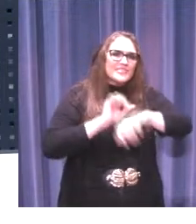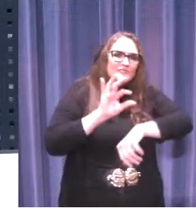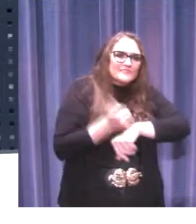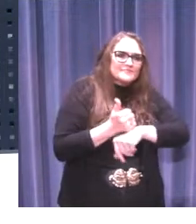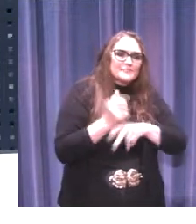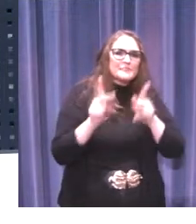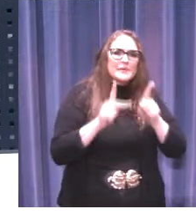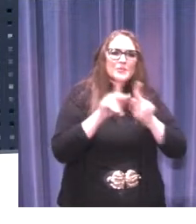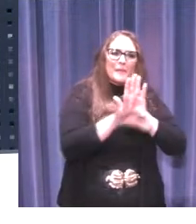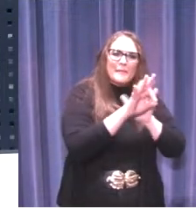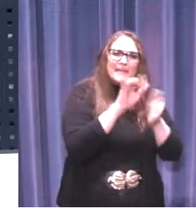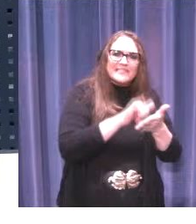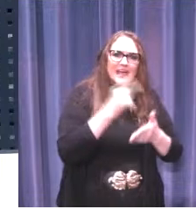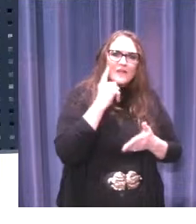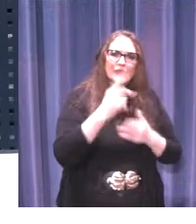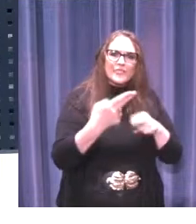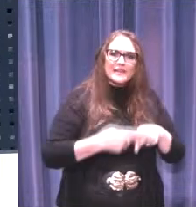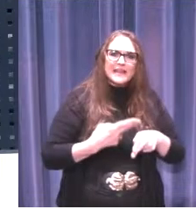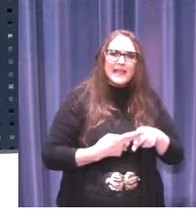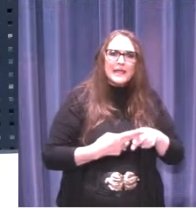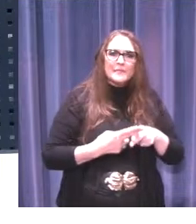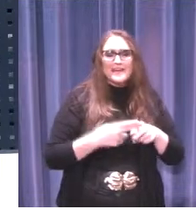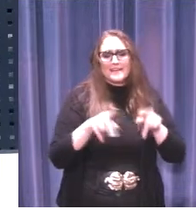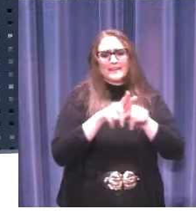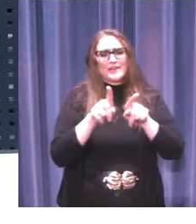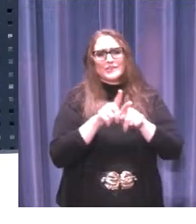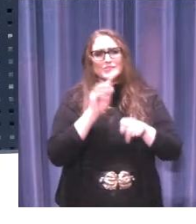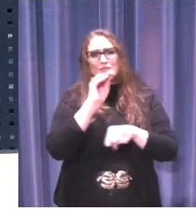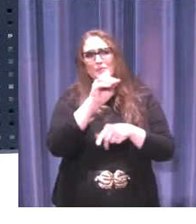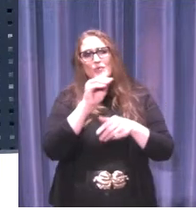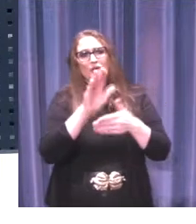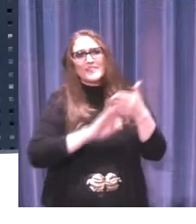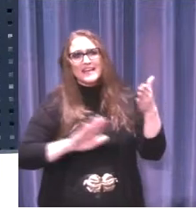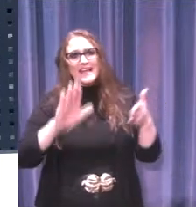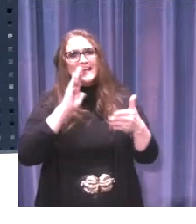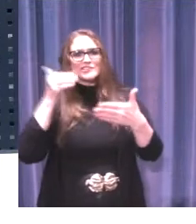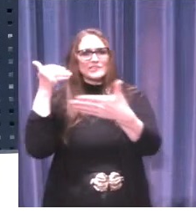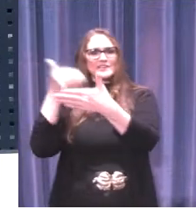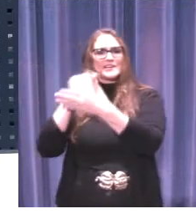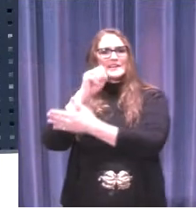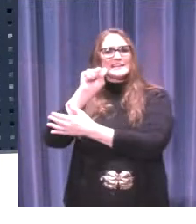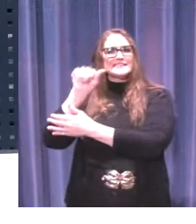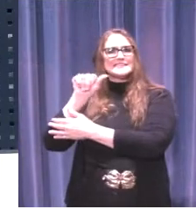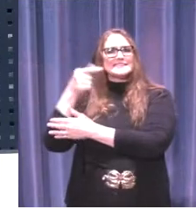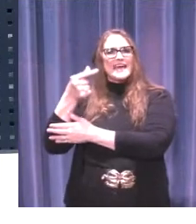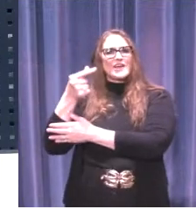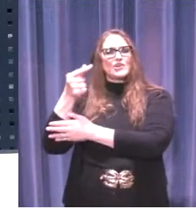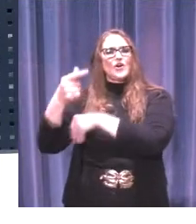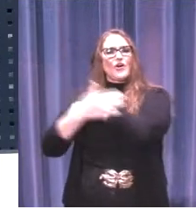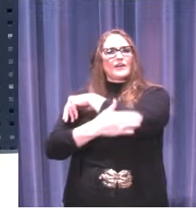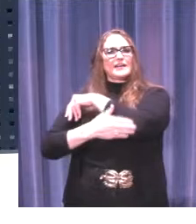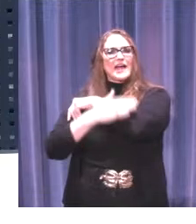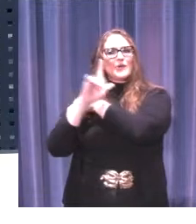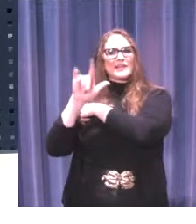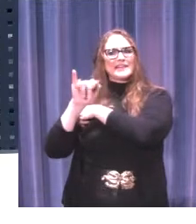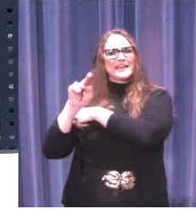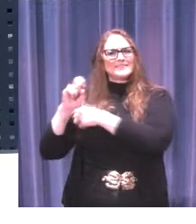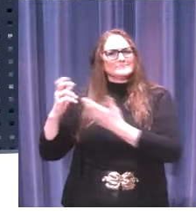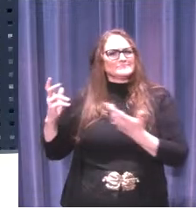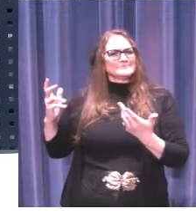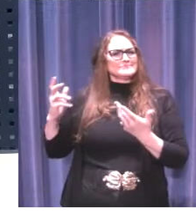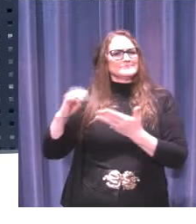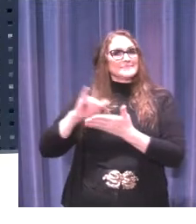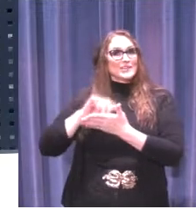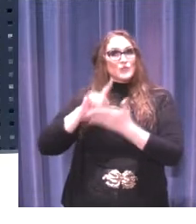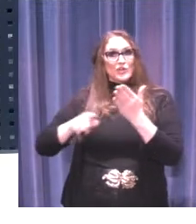that as a name. And furthermore, they put the college up by the Saginaw County line. So that's what you